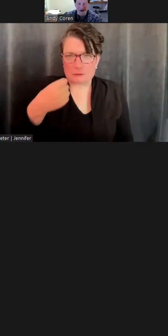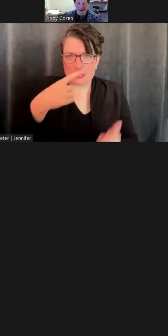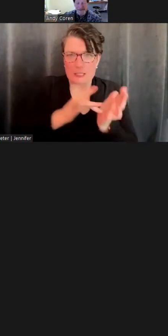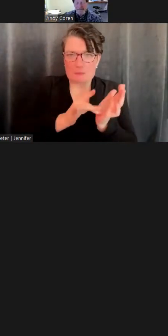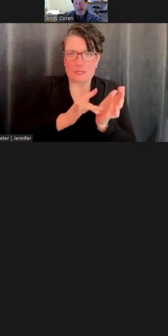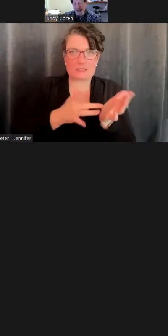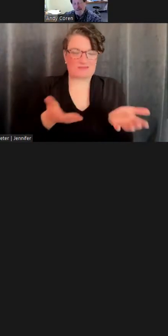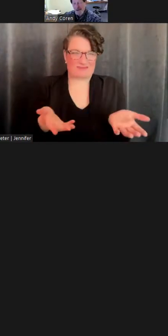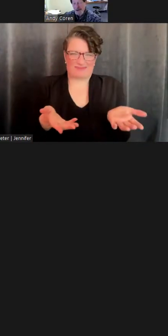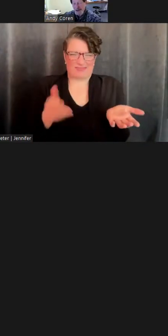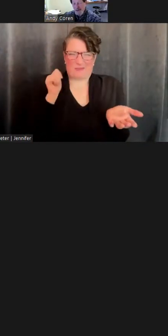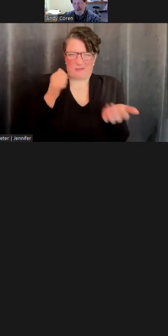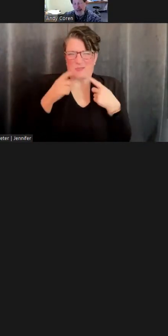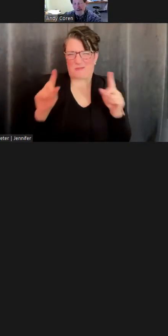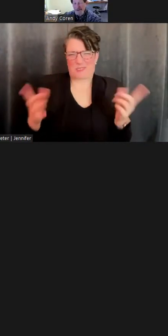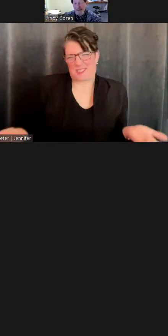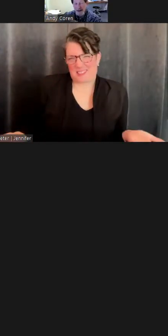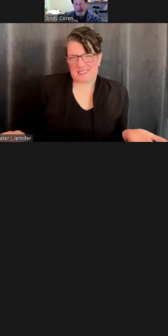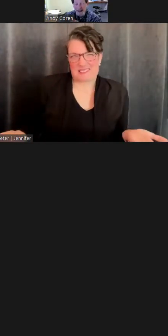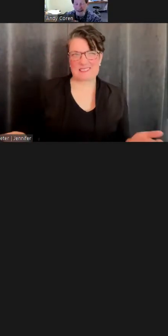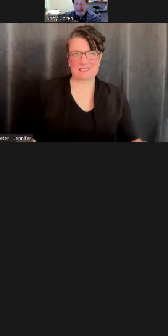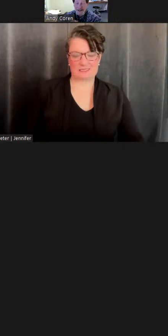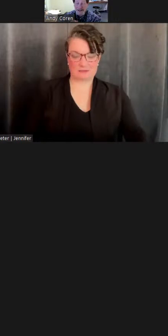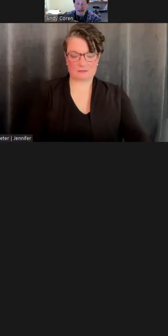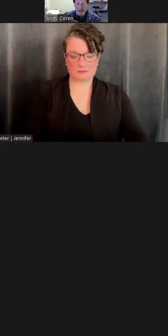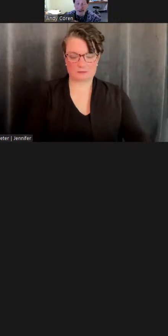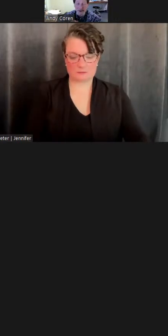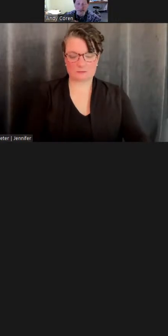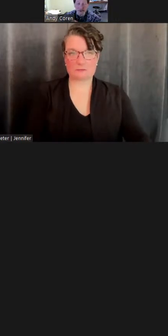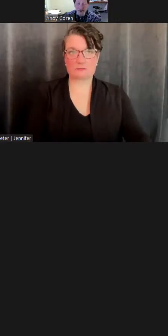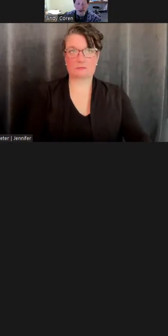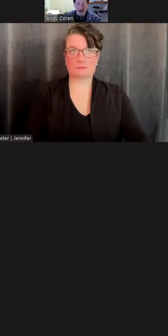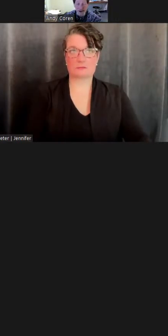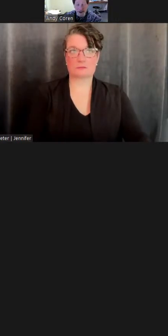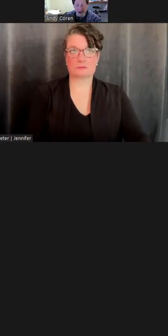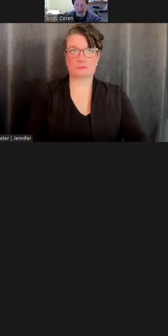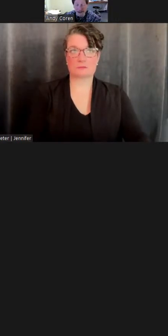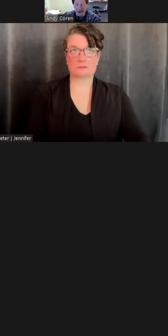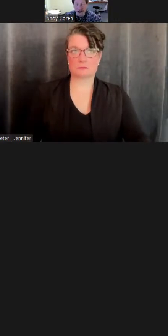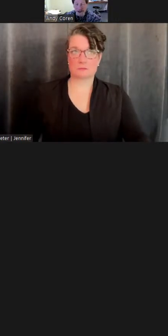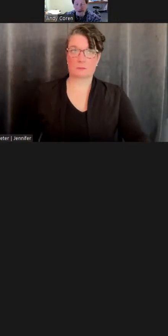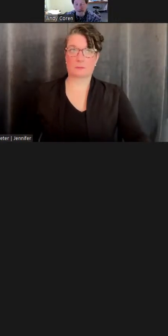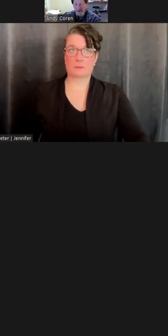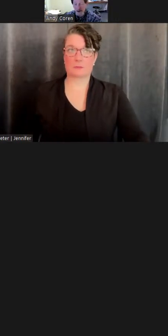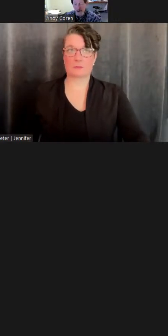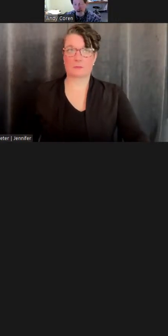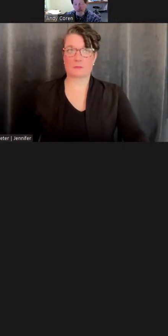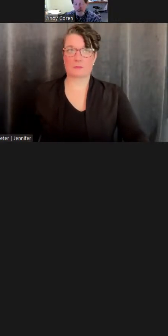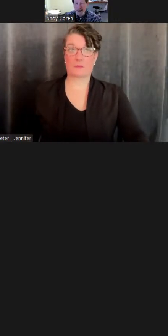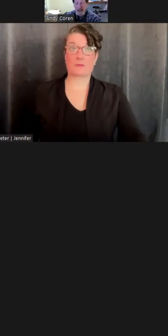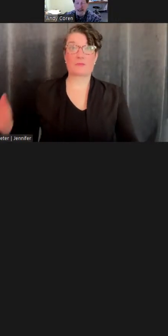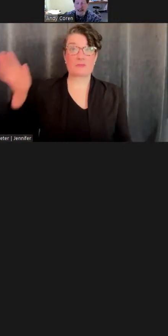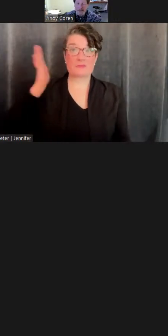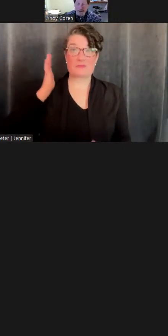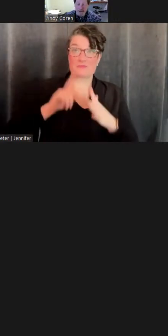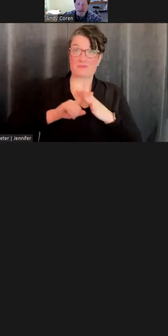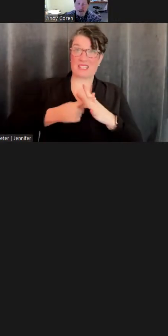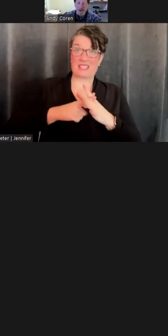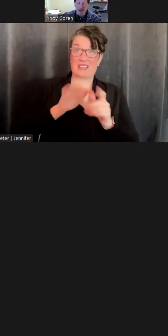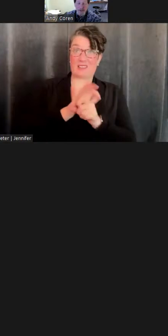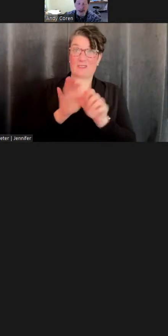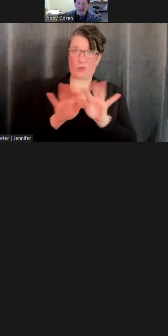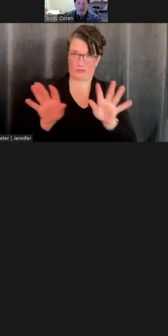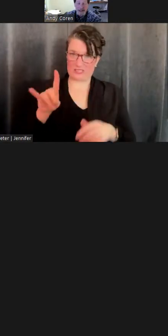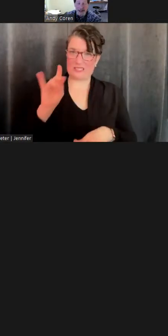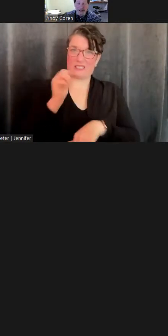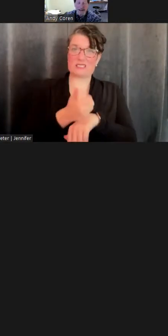doesn't work. And when we have done mandates in the community for the early stages of COVID, it's been really